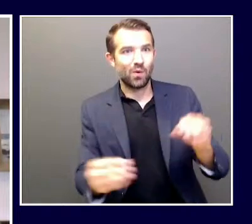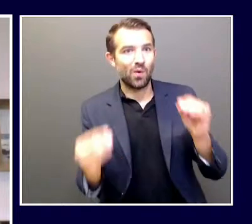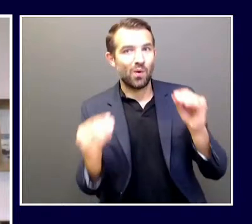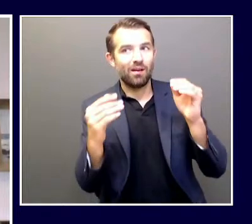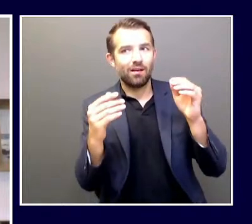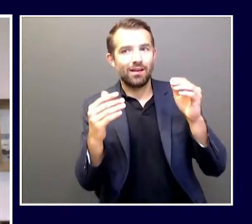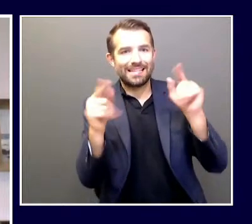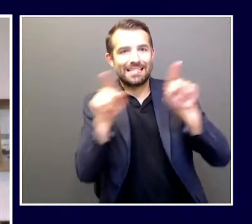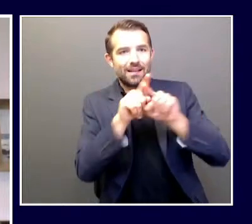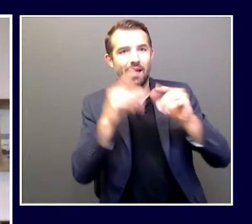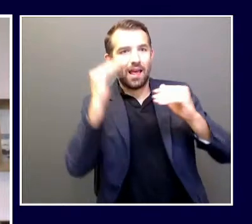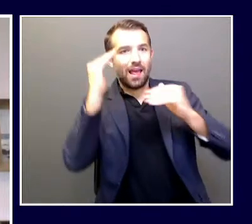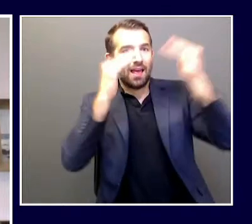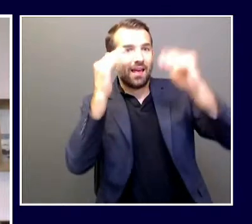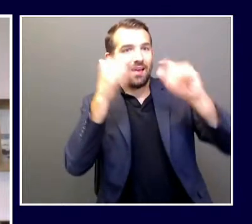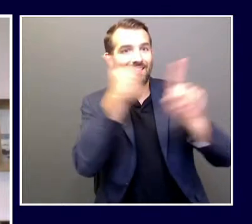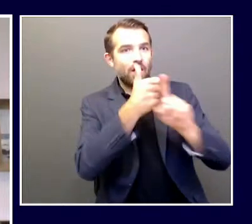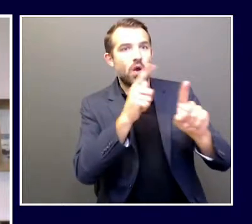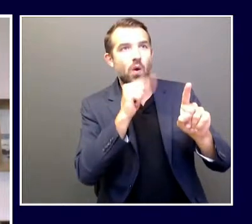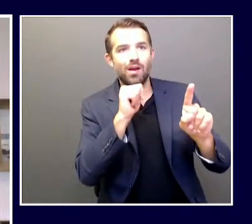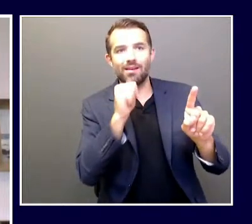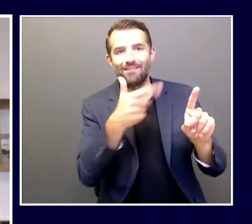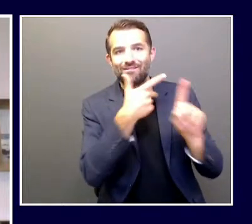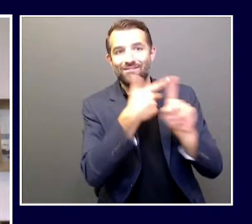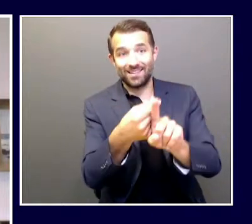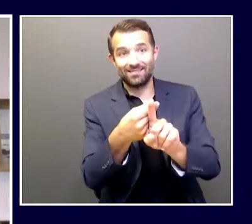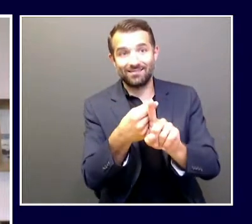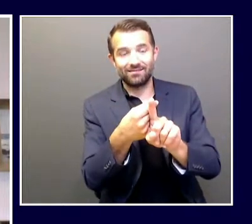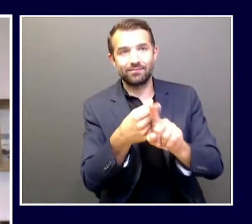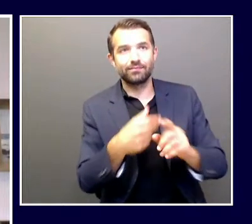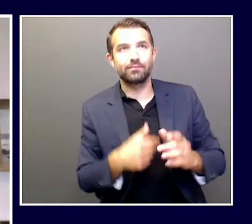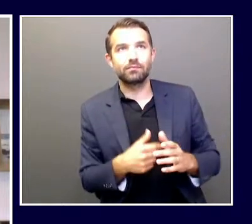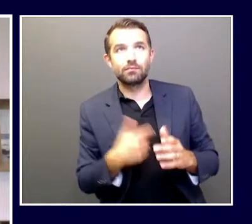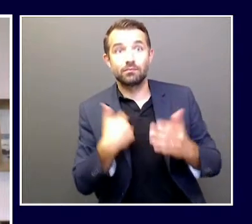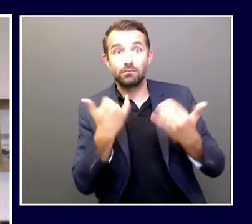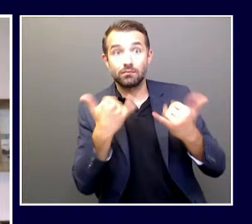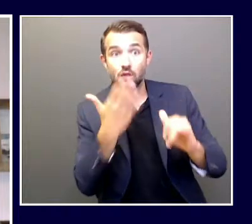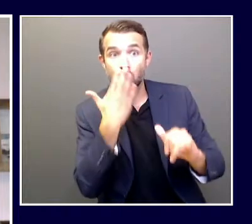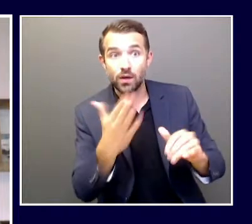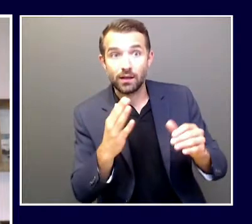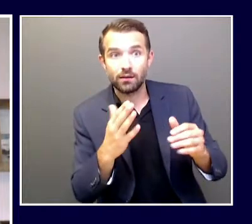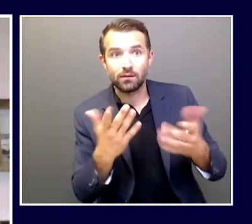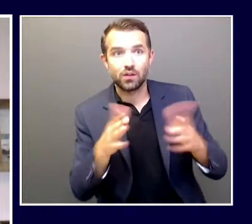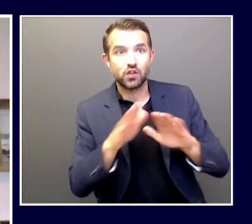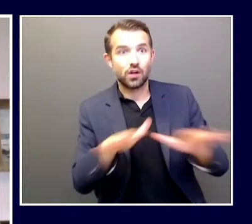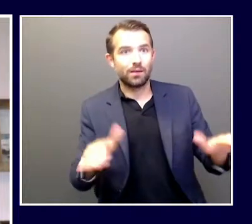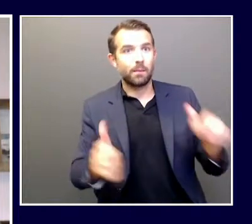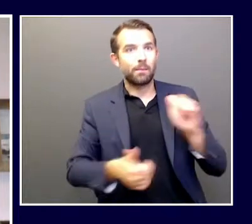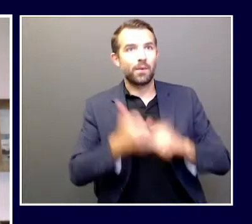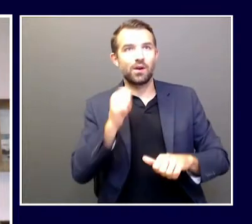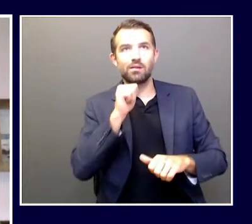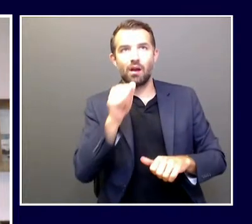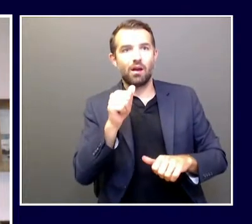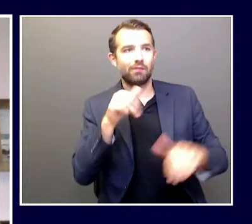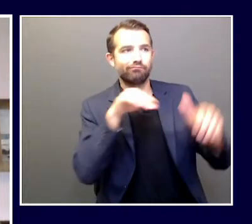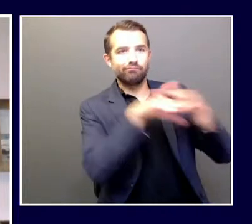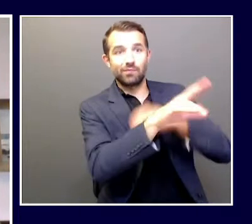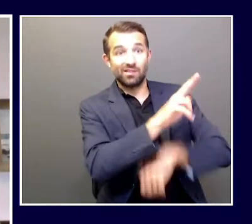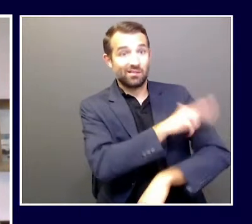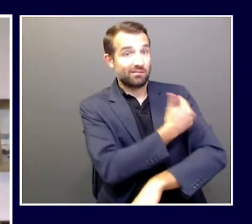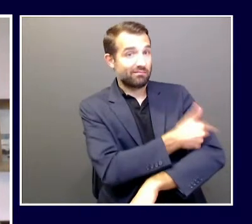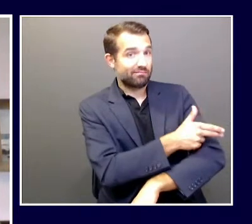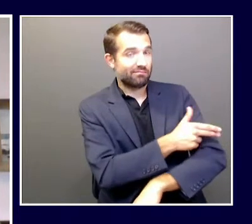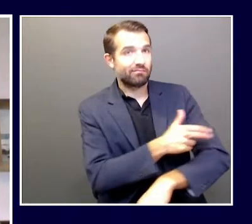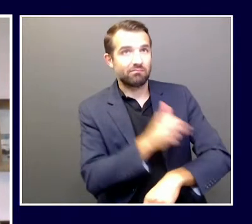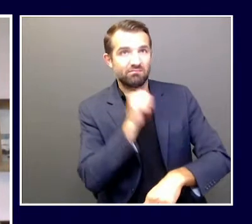in the hospital at higher rates. That continues to be a finding and a good finding, but they are getting COVID